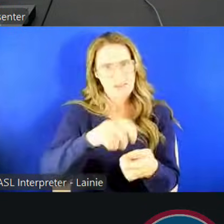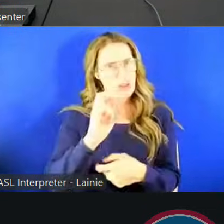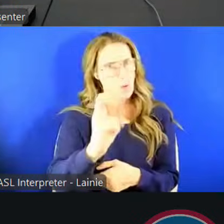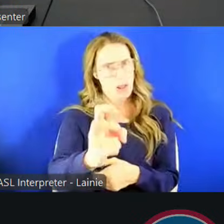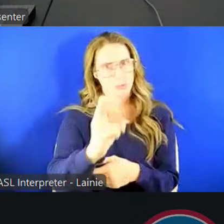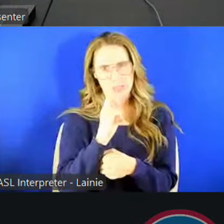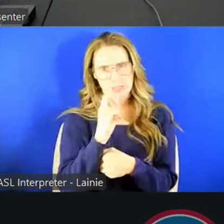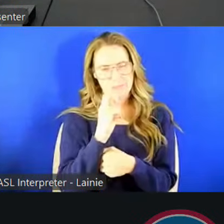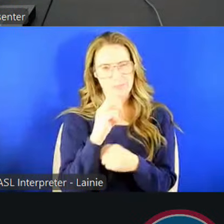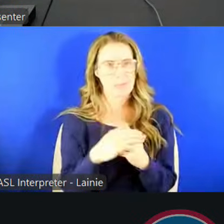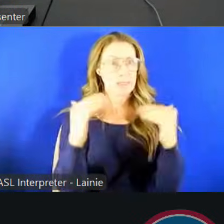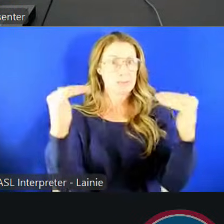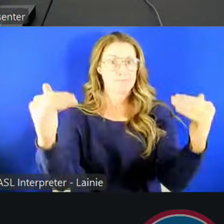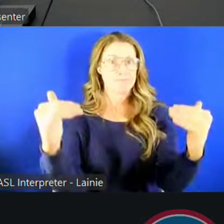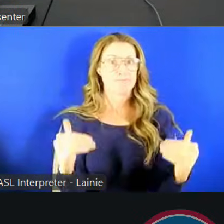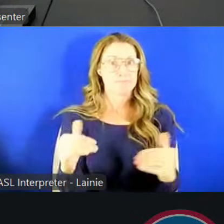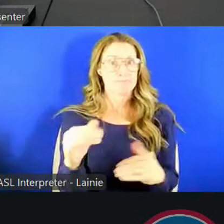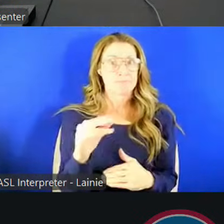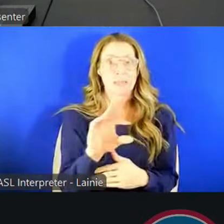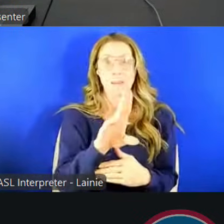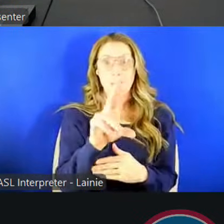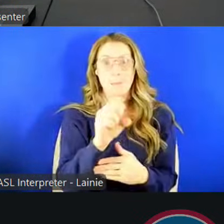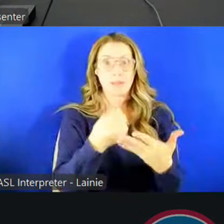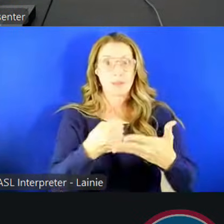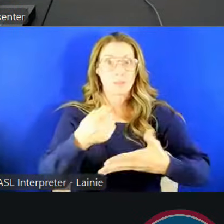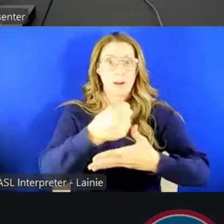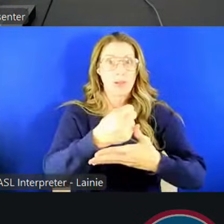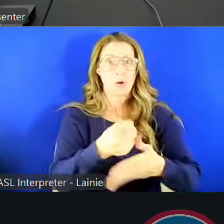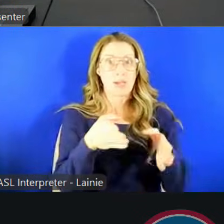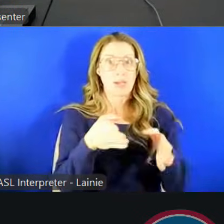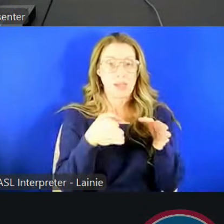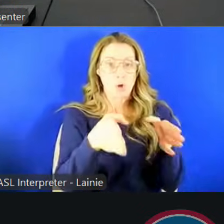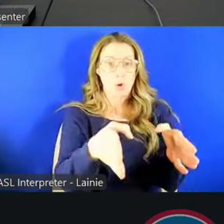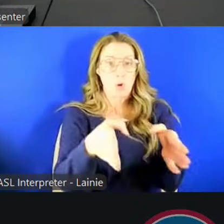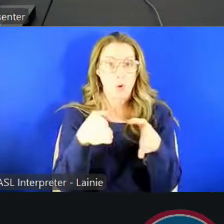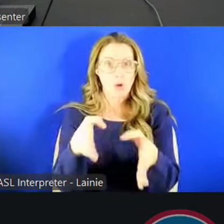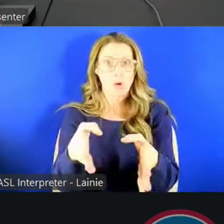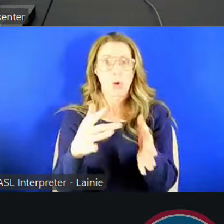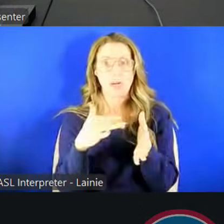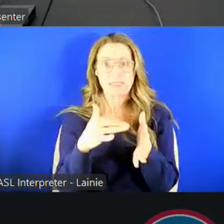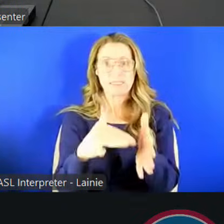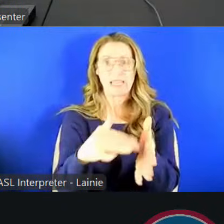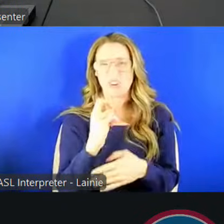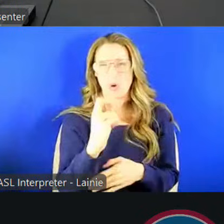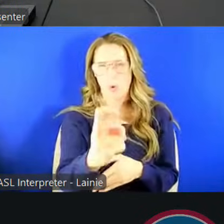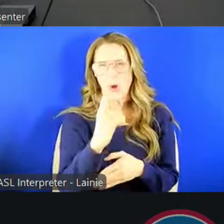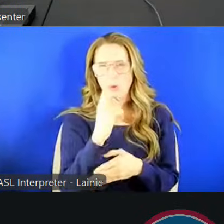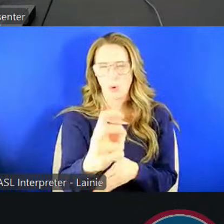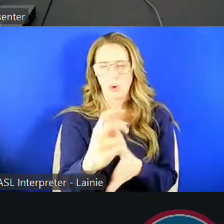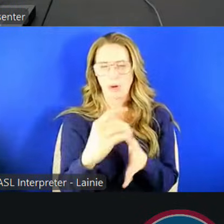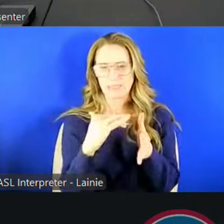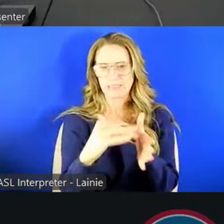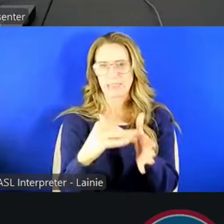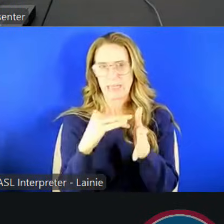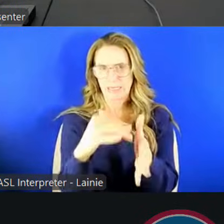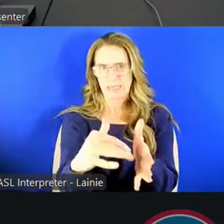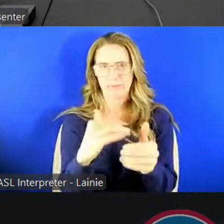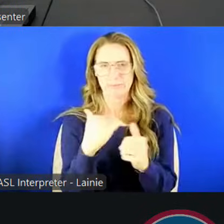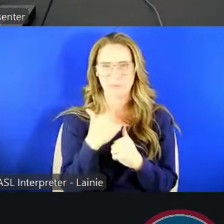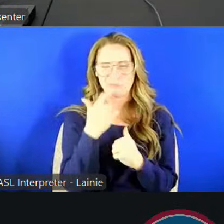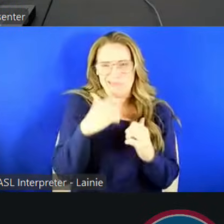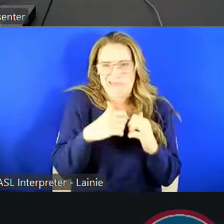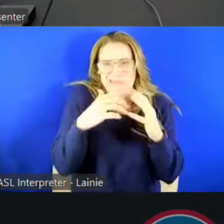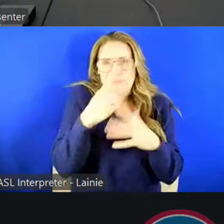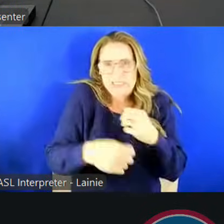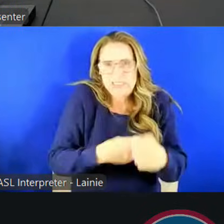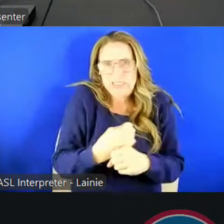us to the bus priority corridor study, which we launched earlier this year. Out of the 17 in